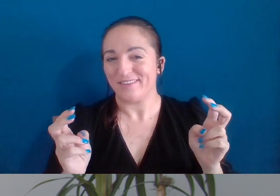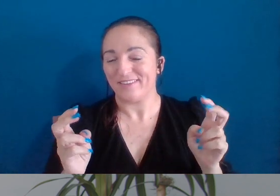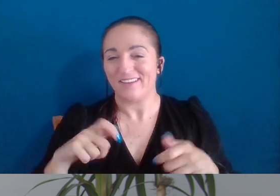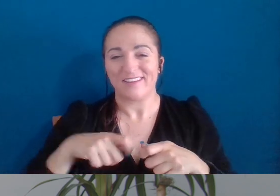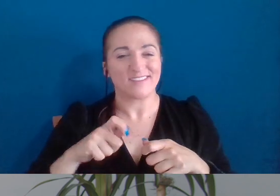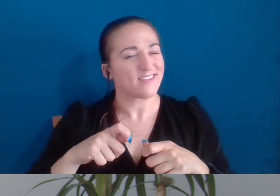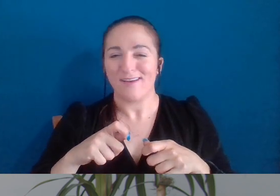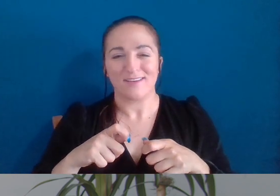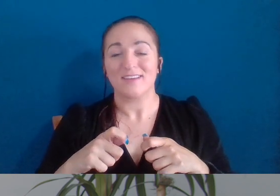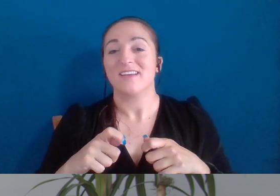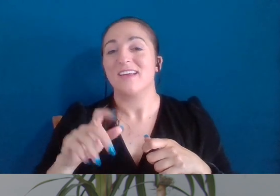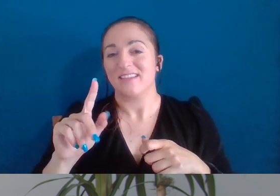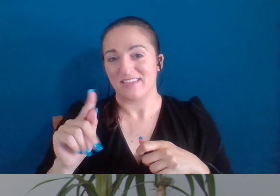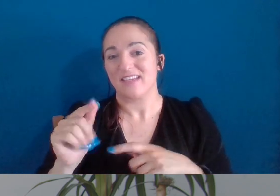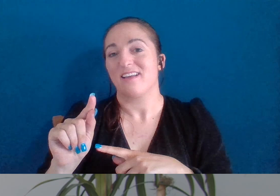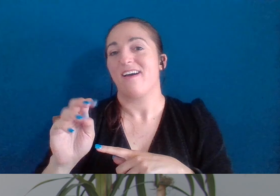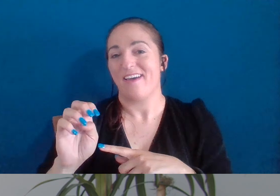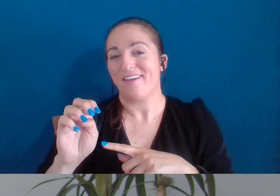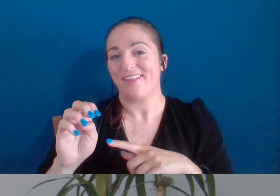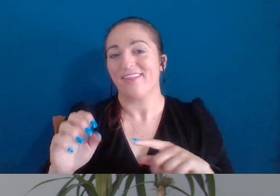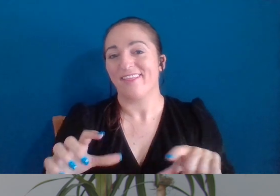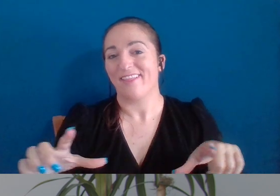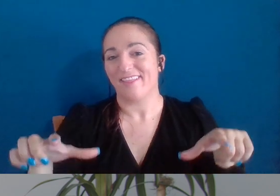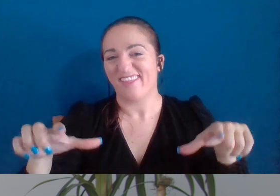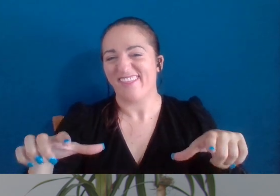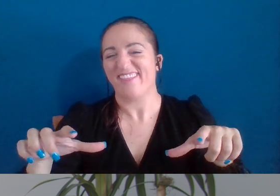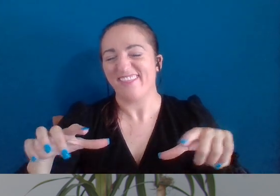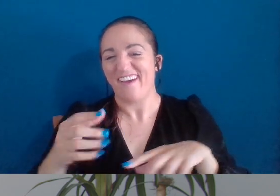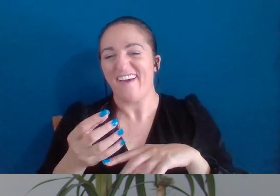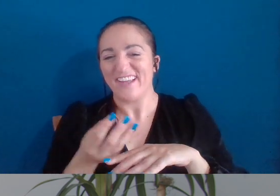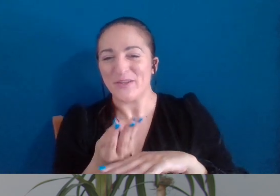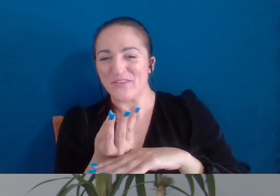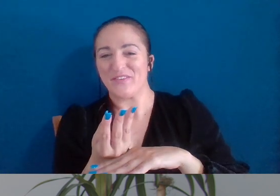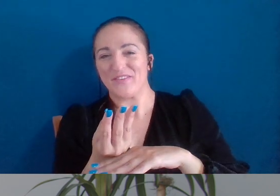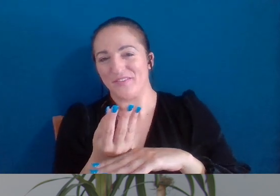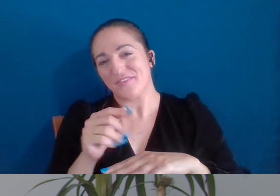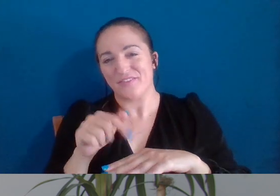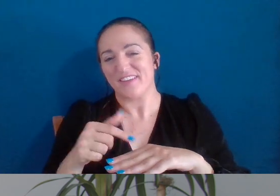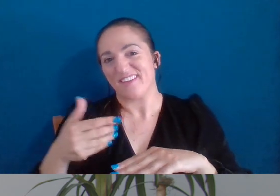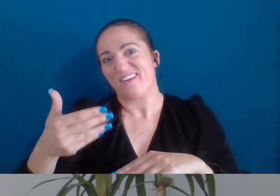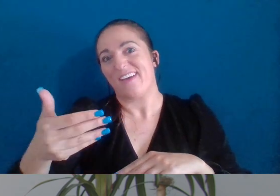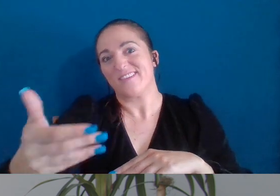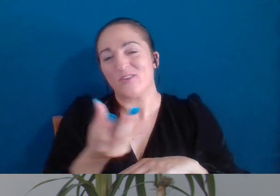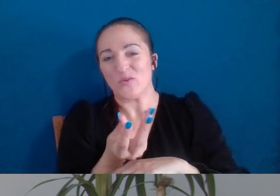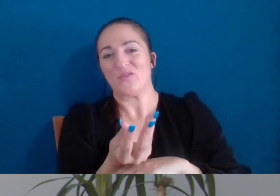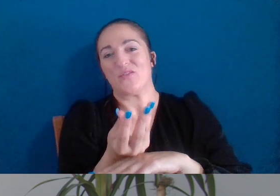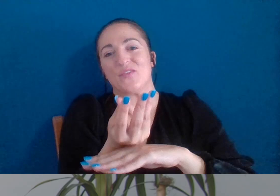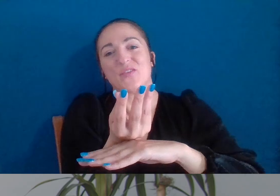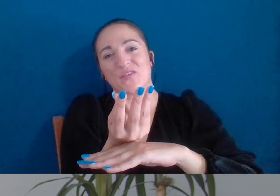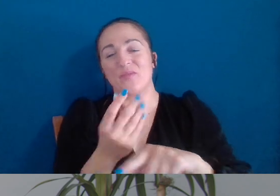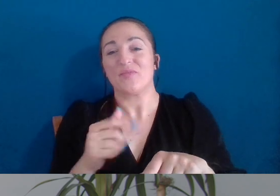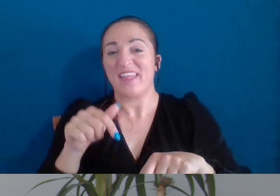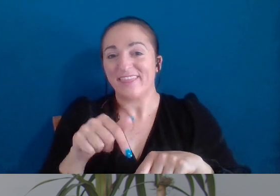And that's how you create volume. I'm actually secretly showing you how to make a self-sculpture or a